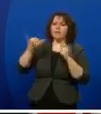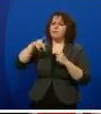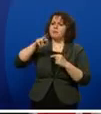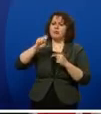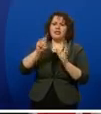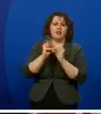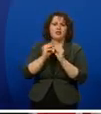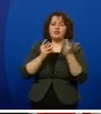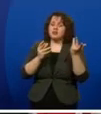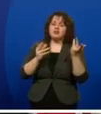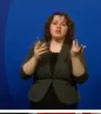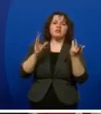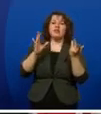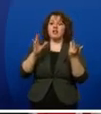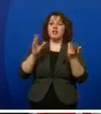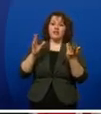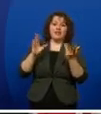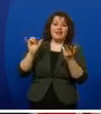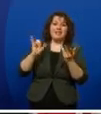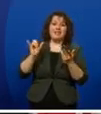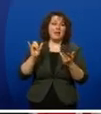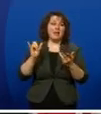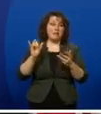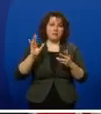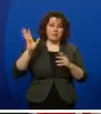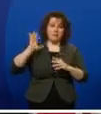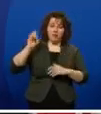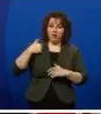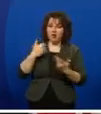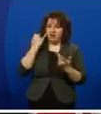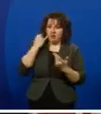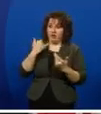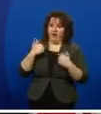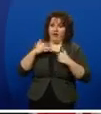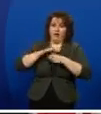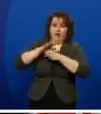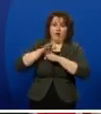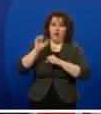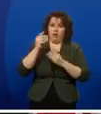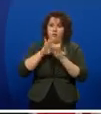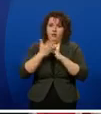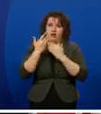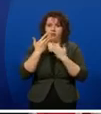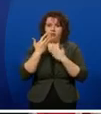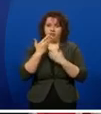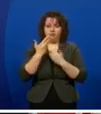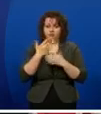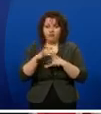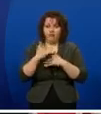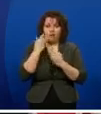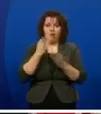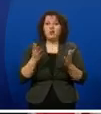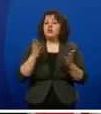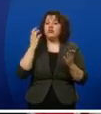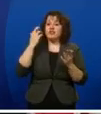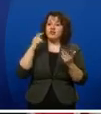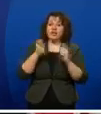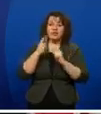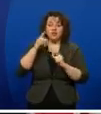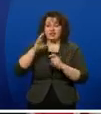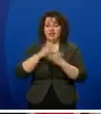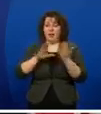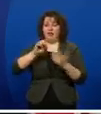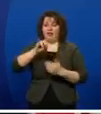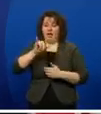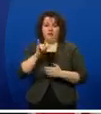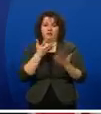order is how it will happen, just like we did before. And the reason, we made the change on that, David, is because some of the counties were through, and I